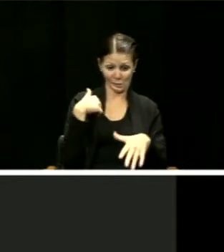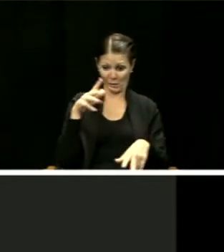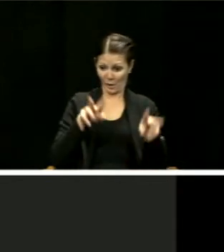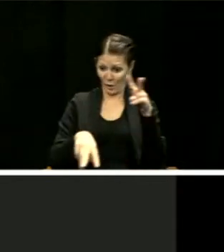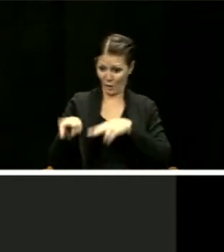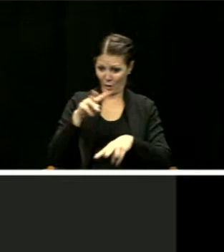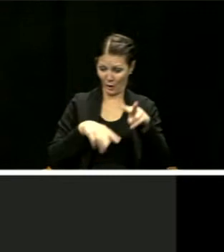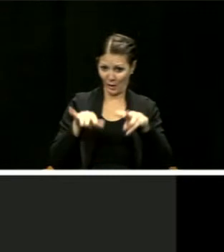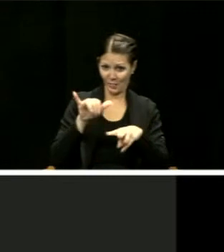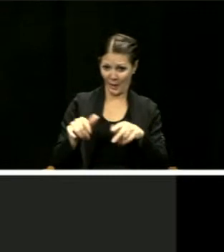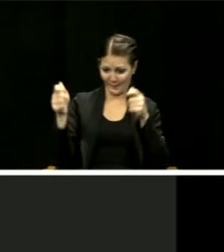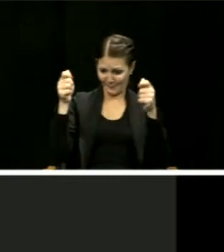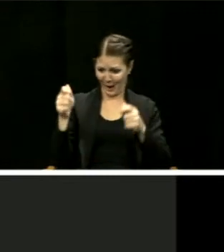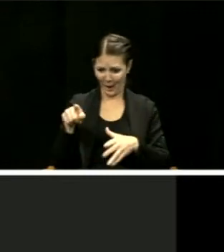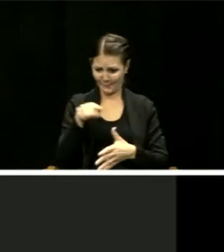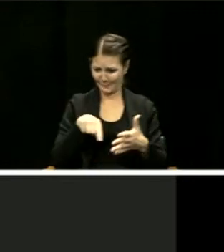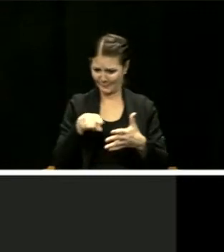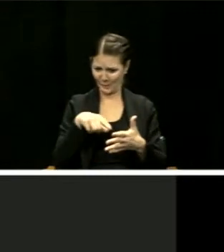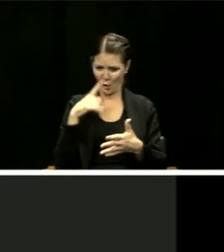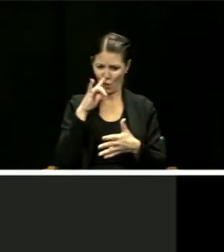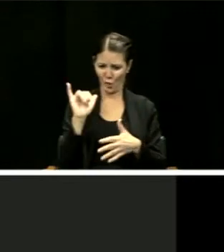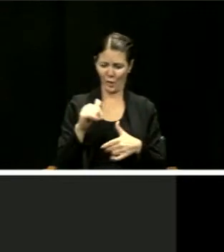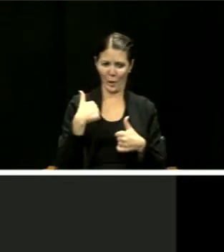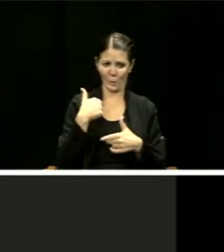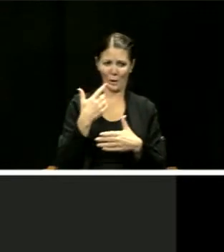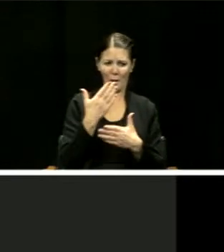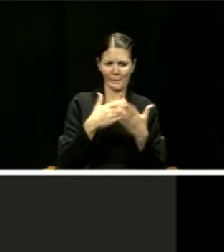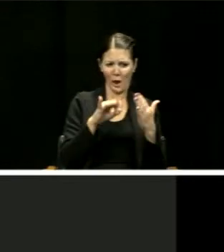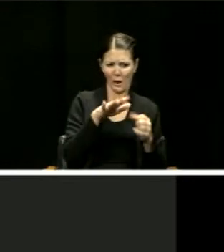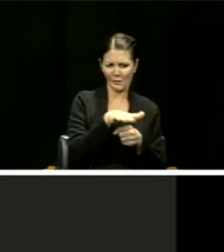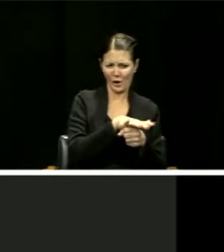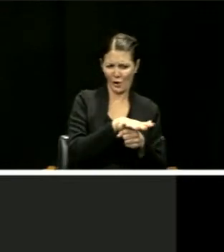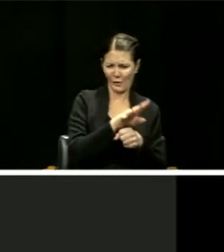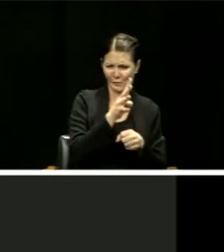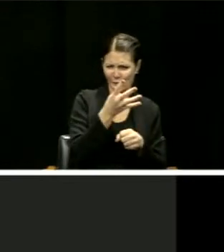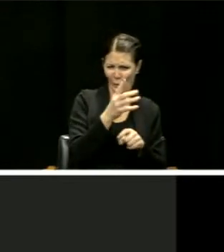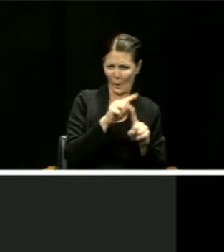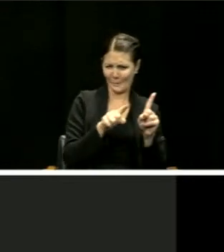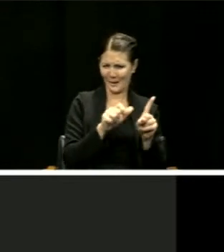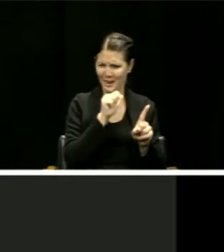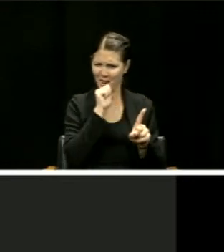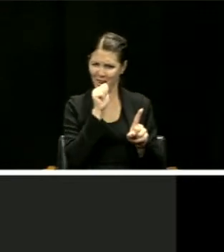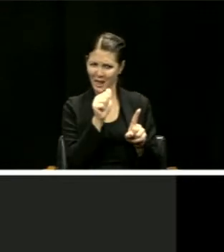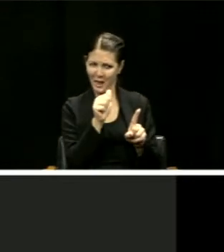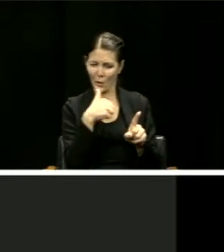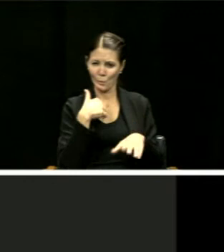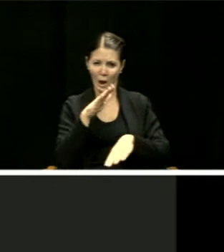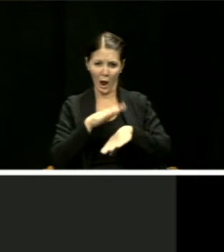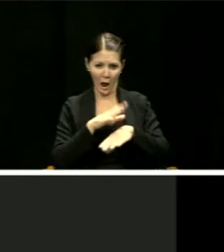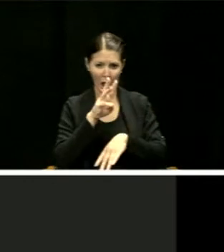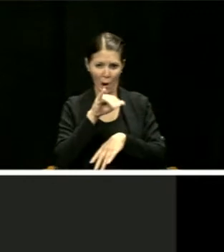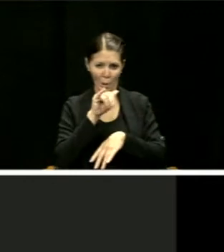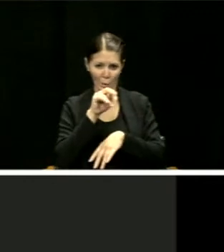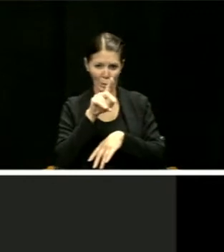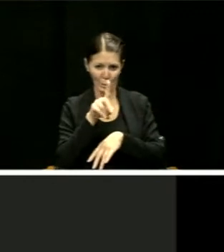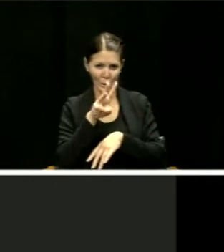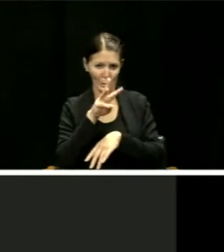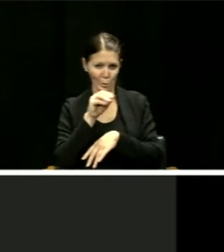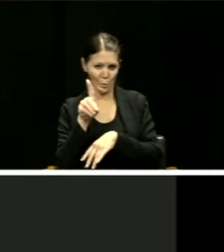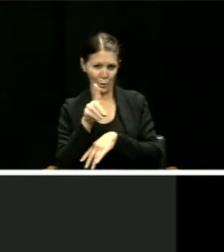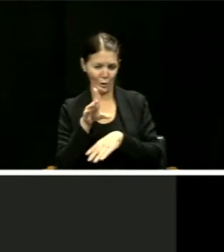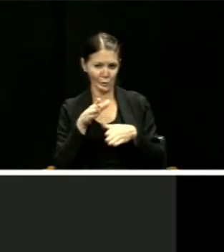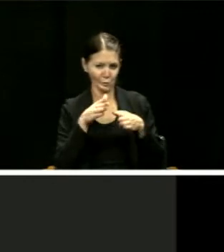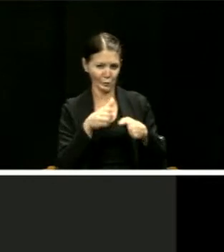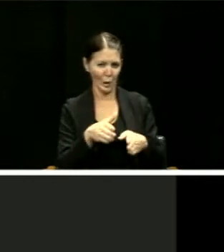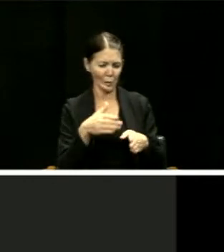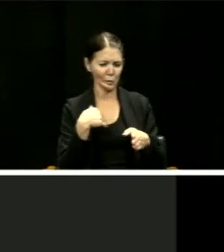maps too, it seems like we're in area 4, but we're not necessarily, we're on Windwood Road. So we're